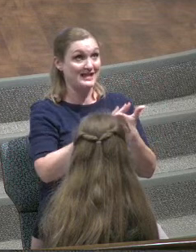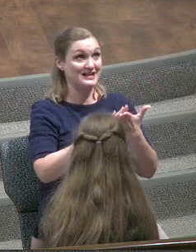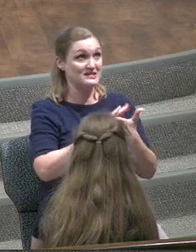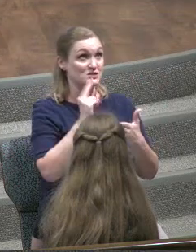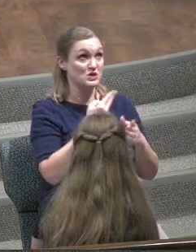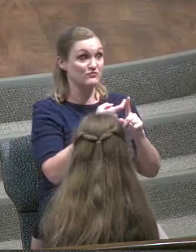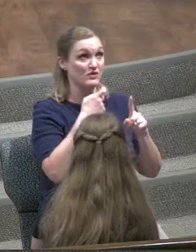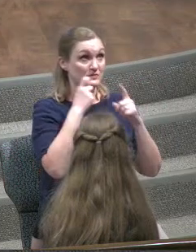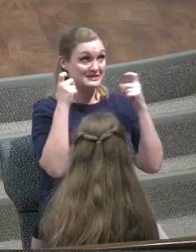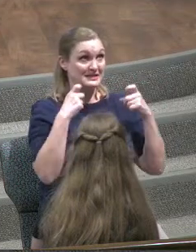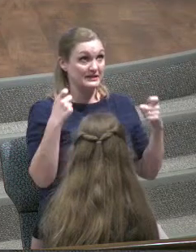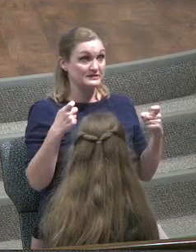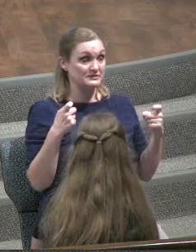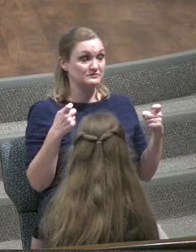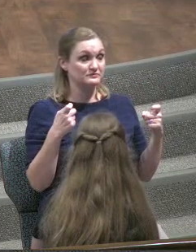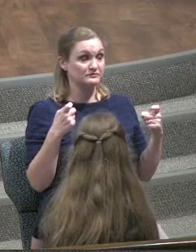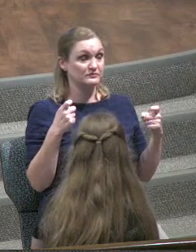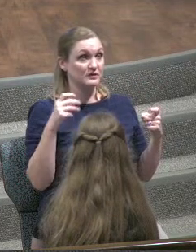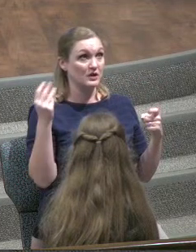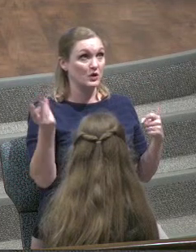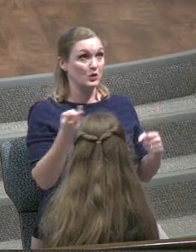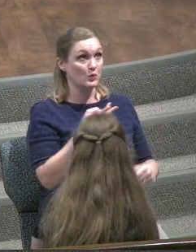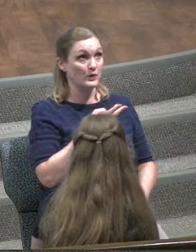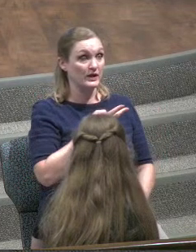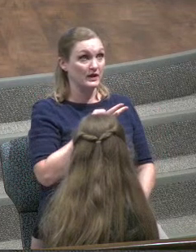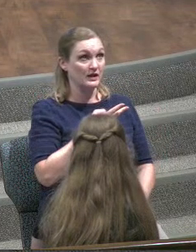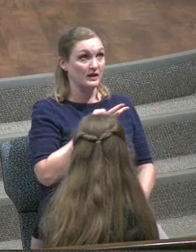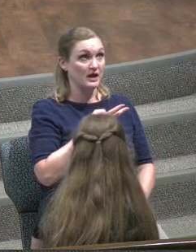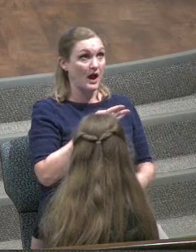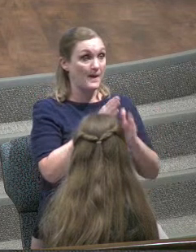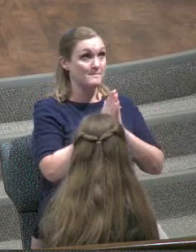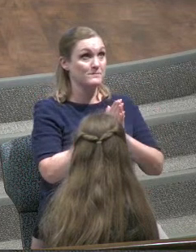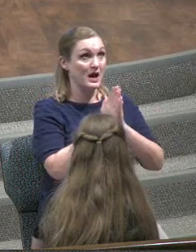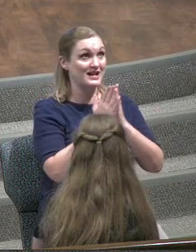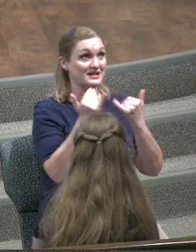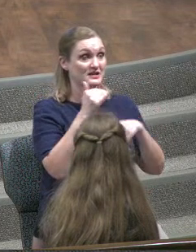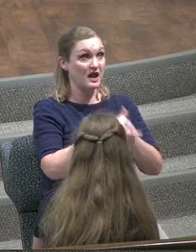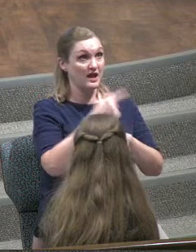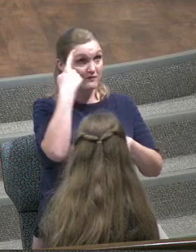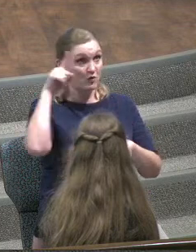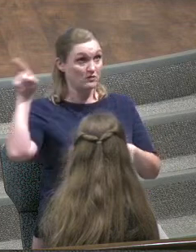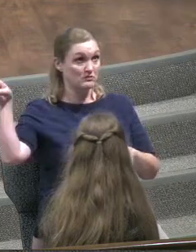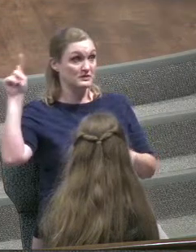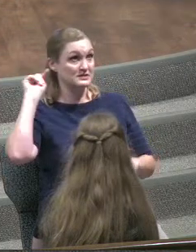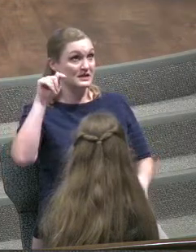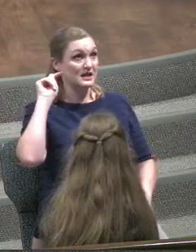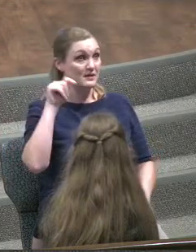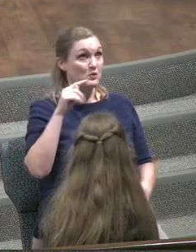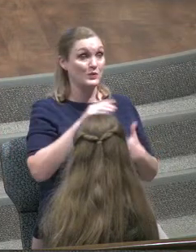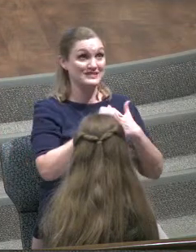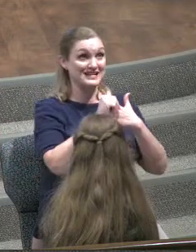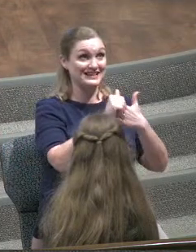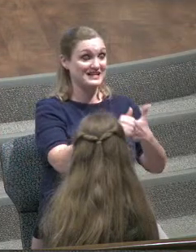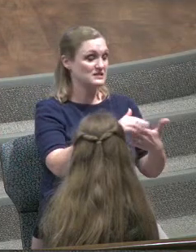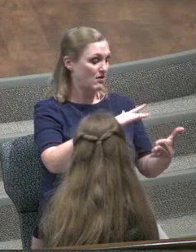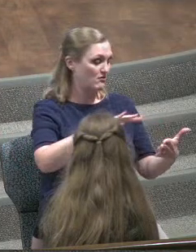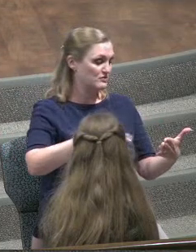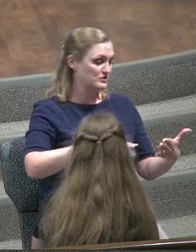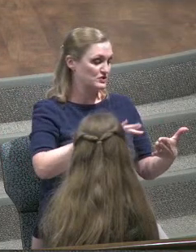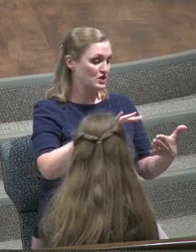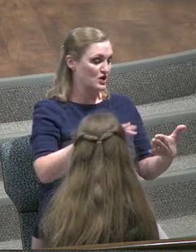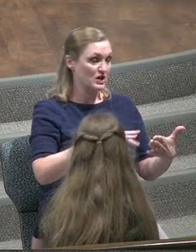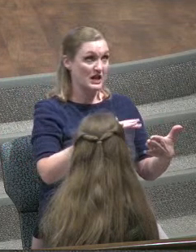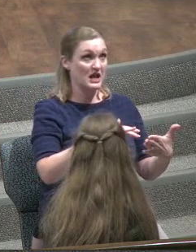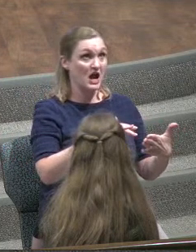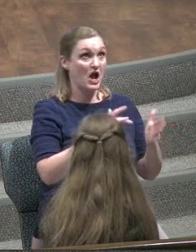sins. Father, we pray tonight for Tim as he leads us in a study of one of your